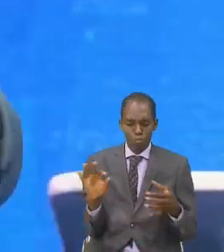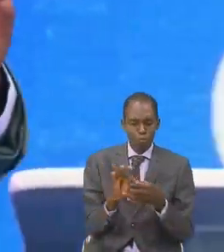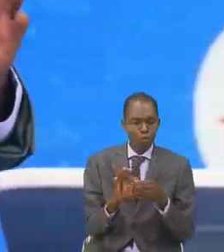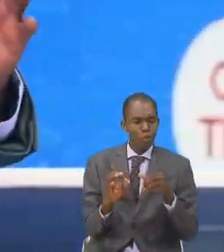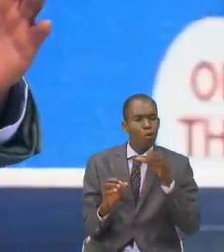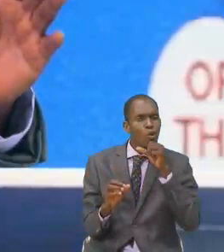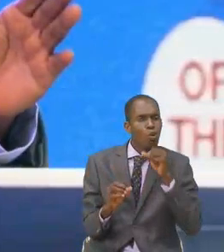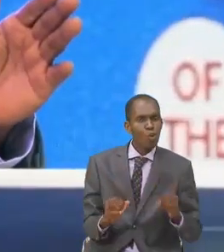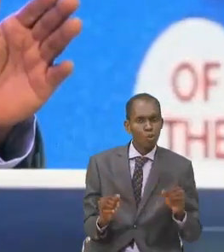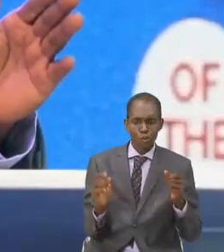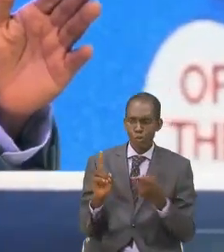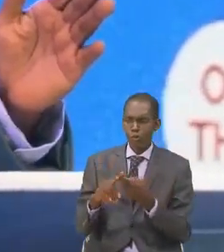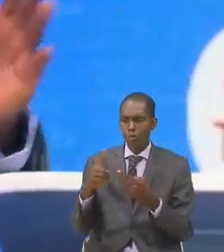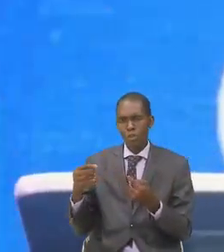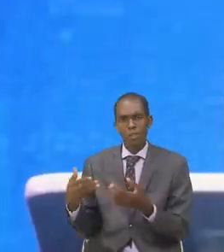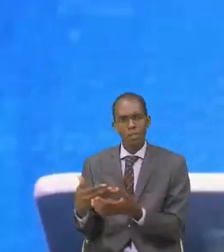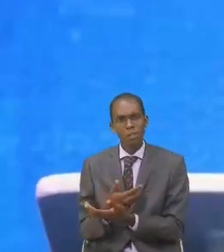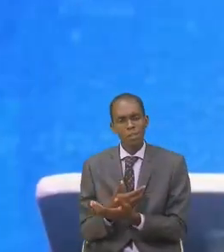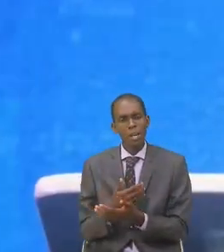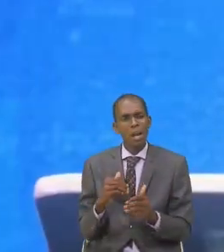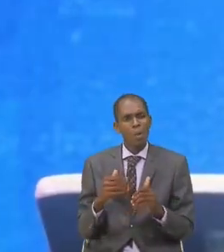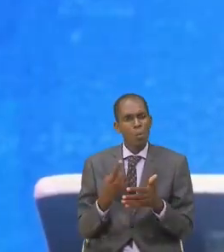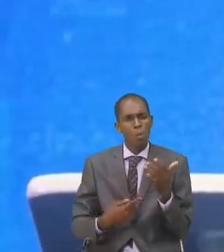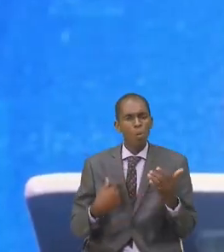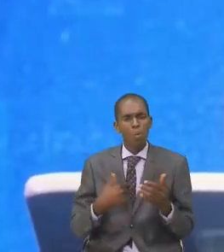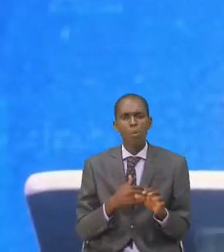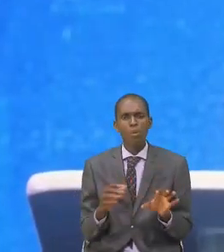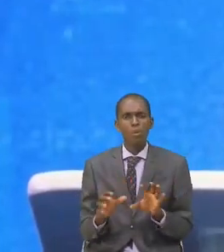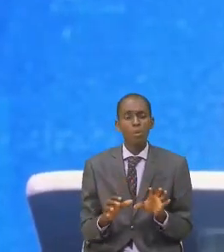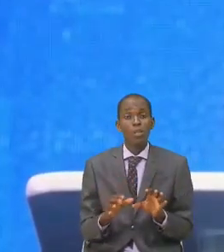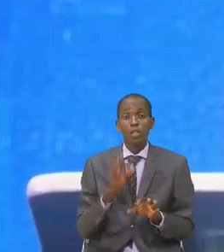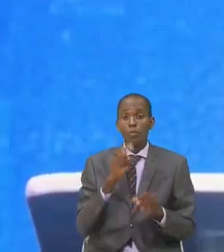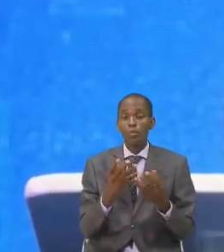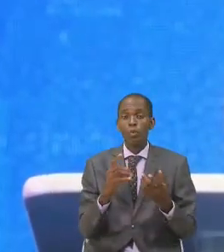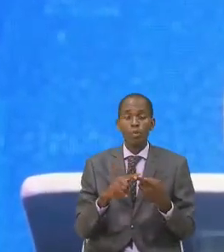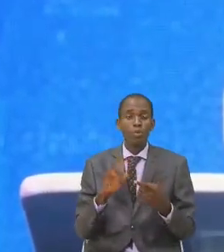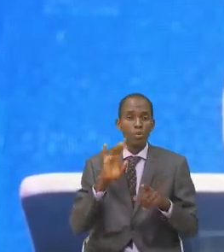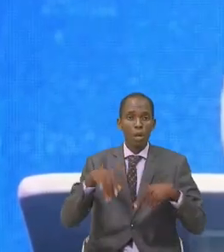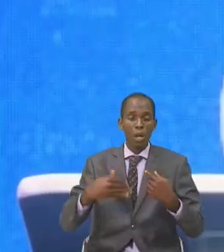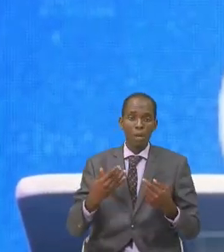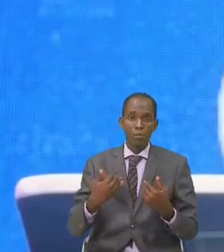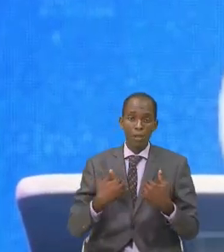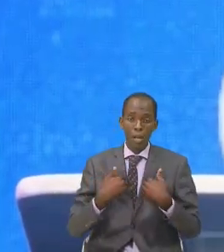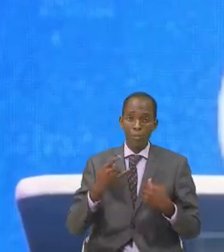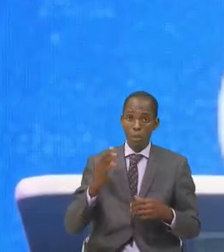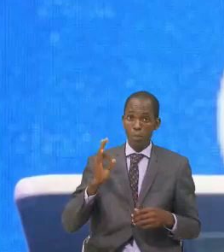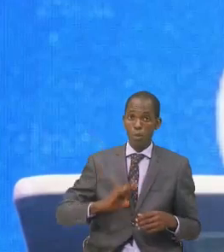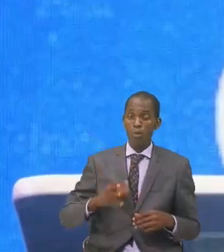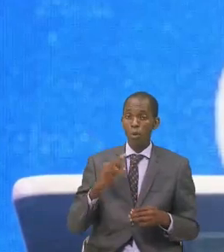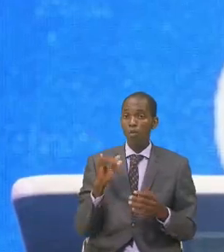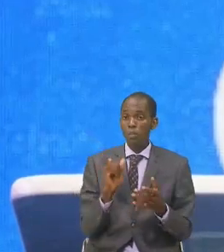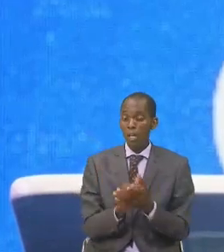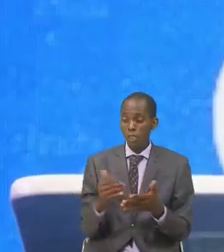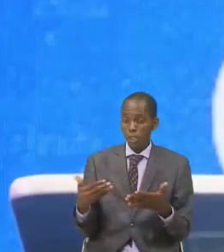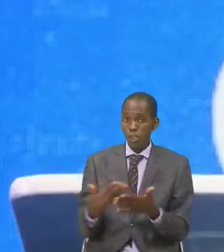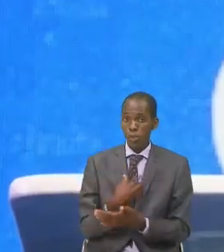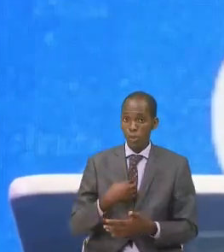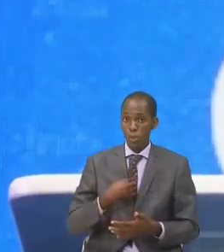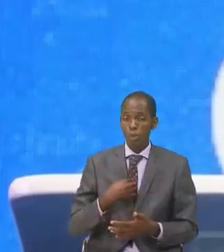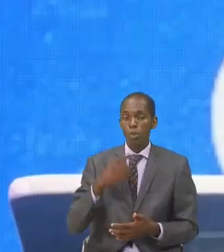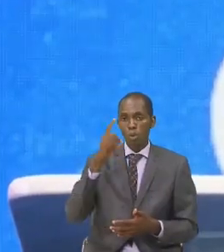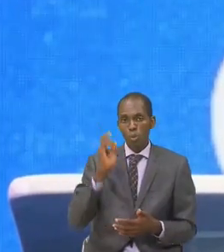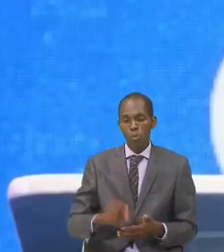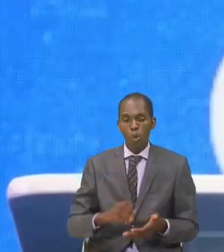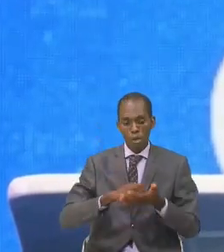it's joining the old and the new. What do we do? If we're going to have the benefit of the